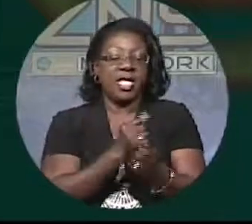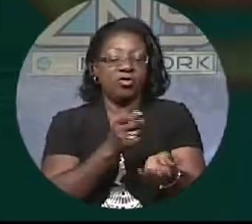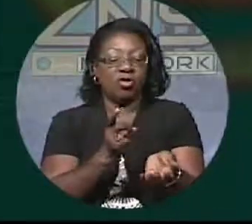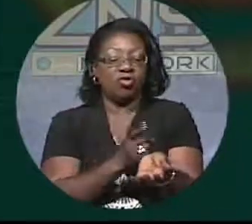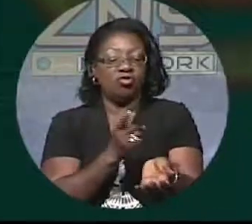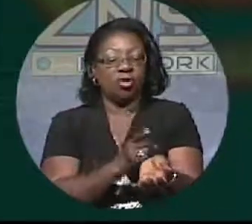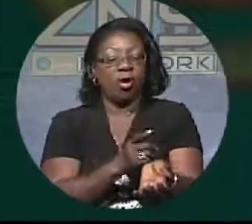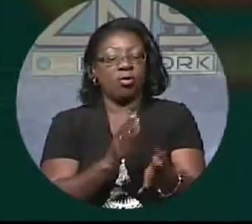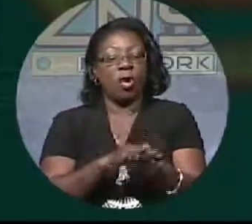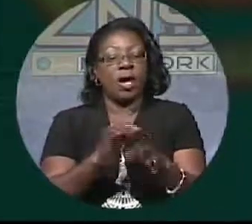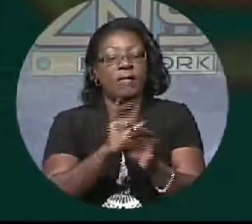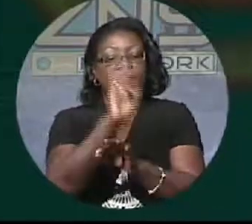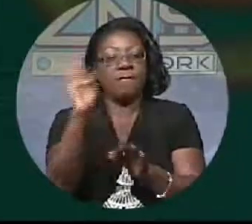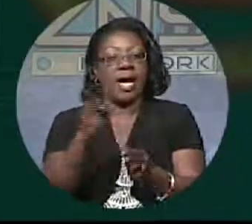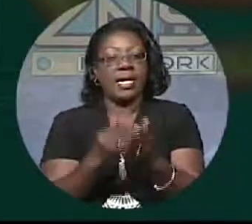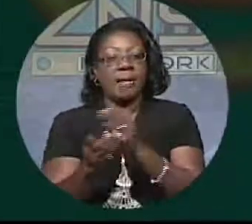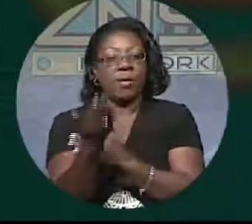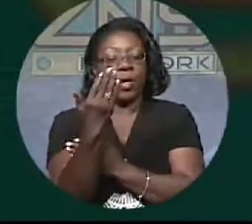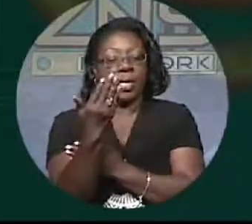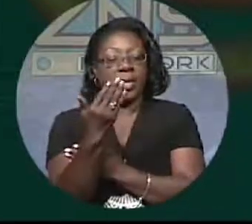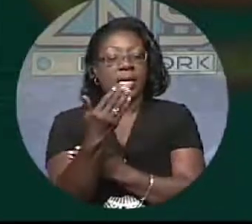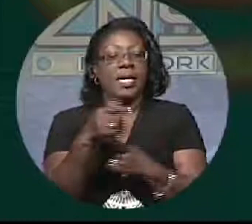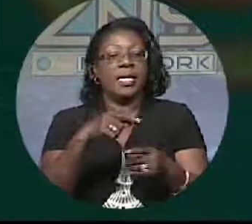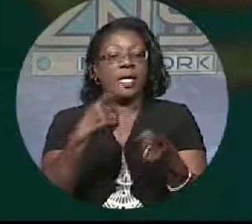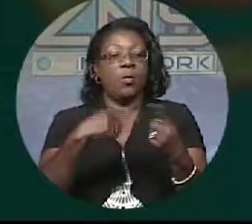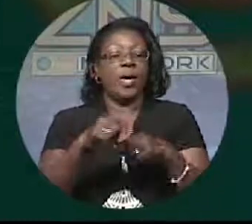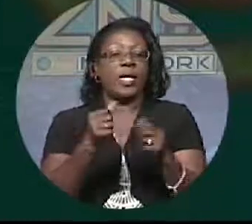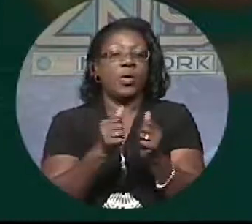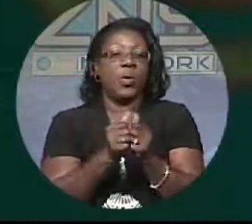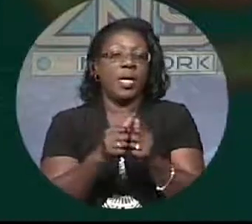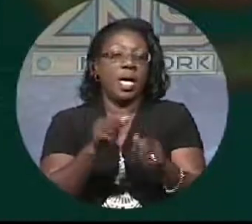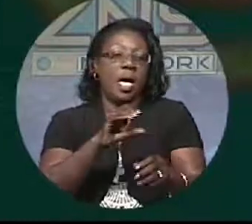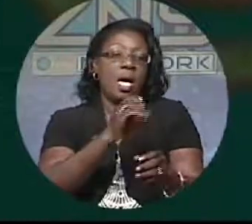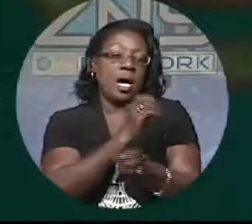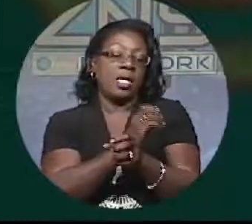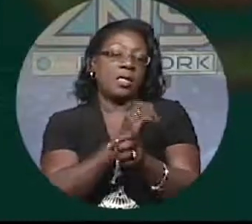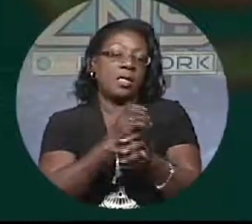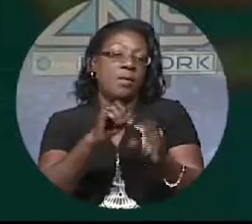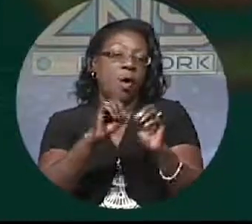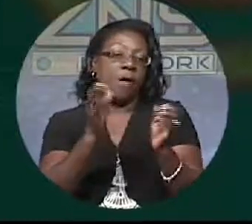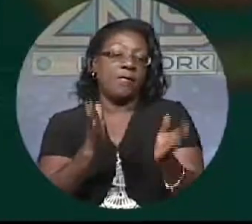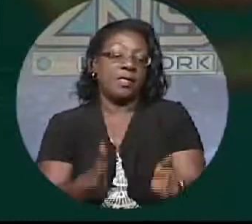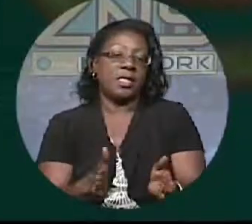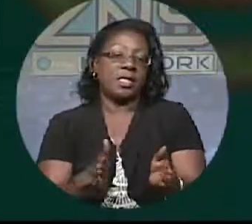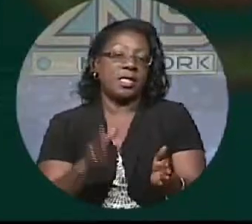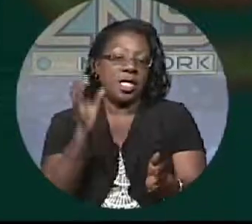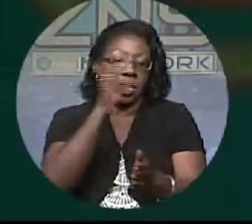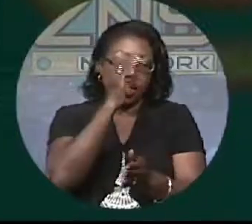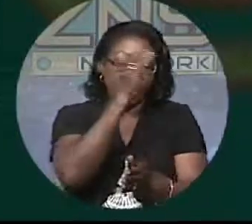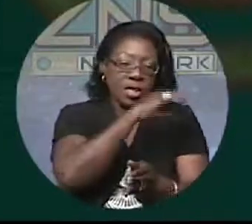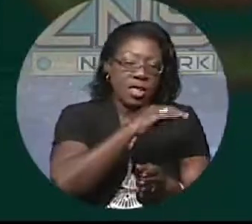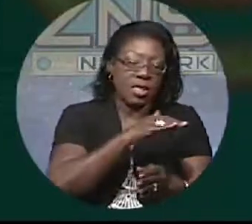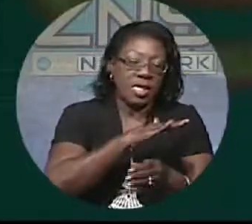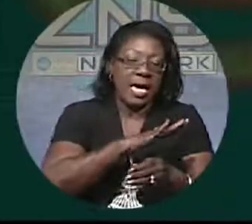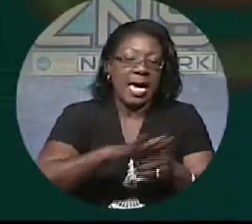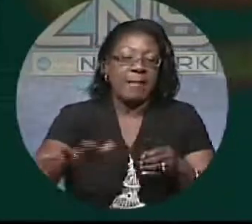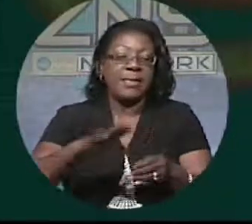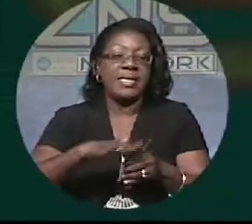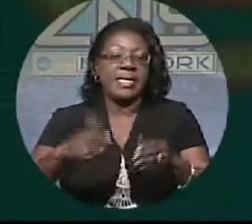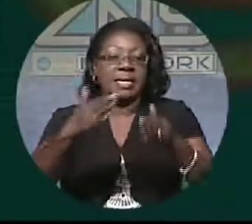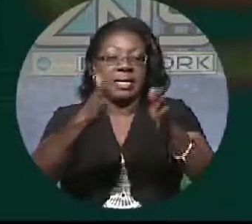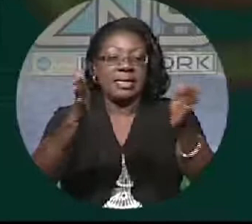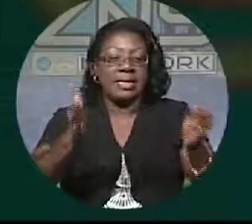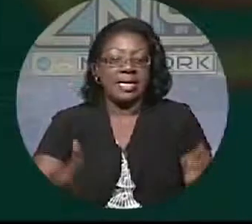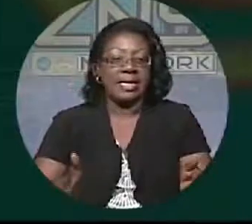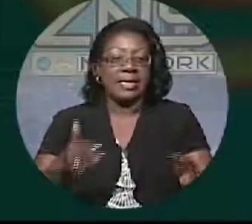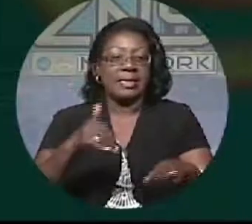12:30 Friday morning. The officers, along with customs officers acting on information, randomly searched empty containers at the Freeport Container